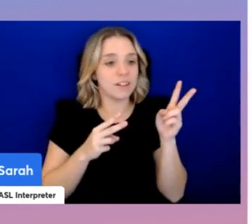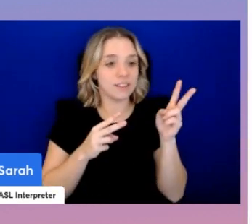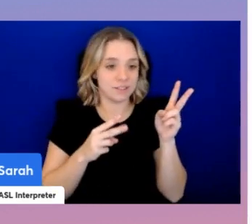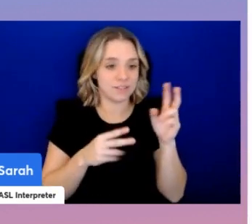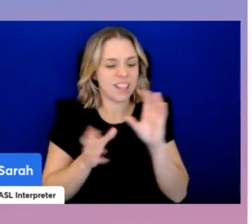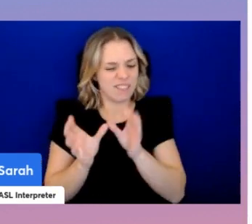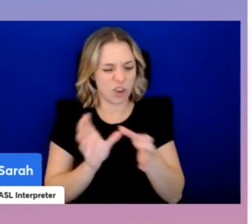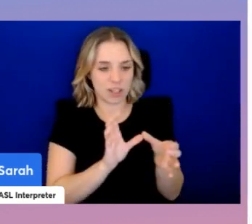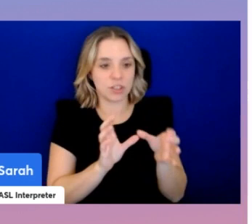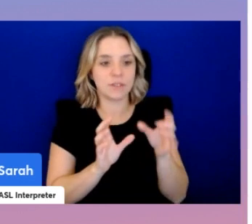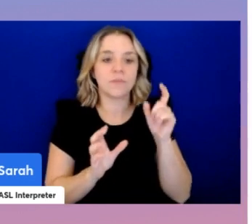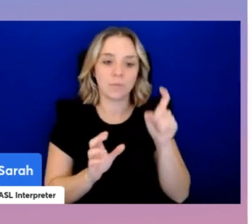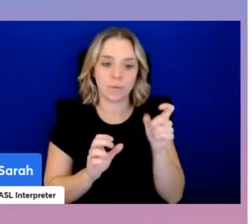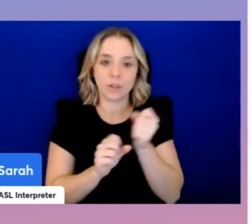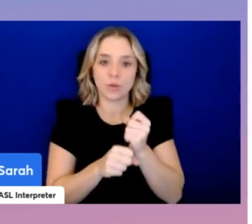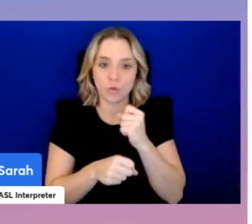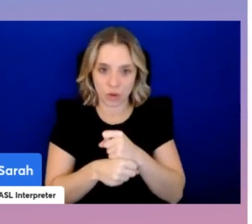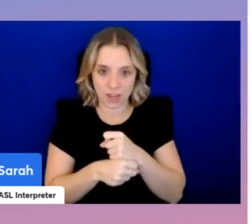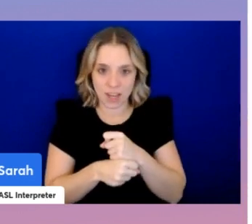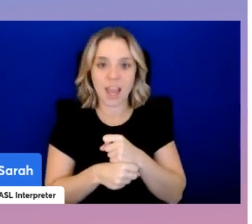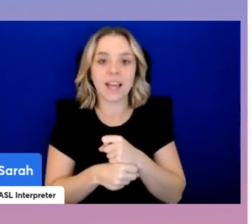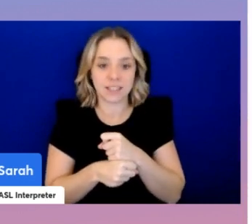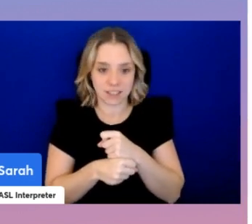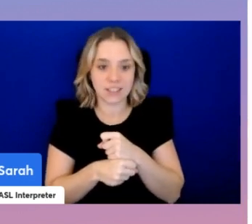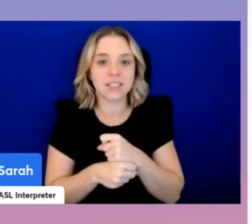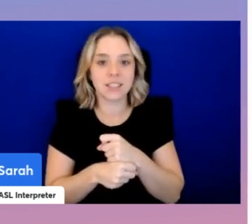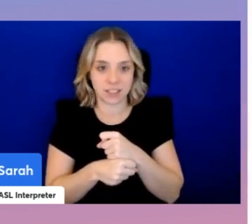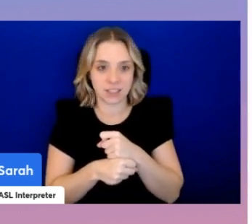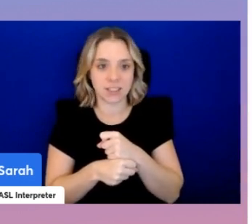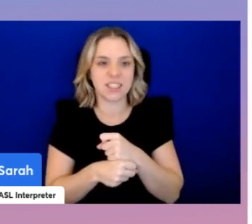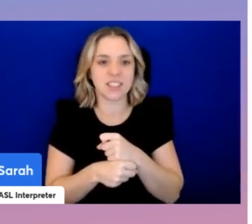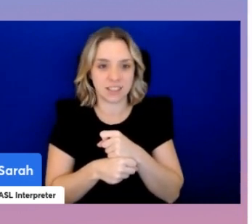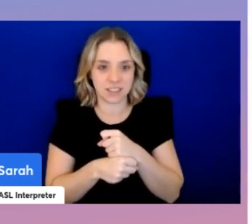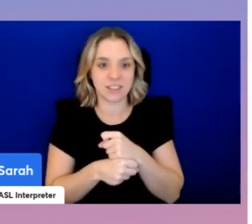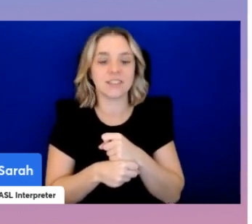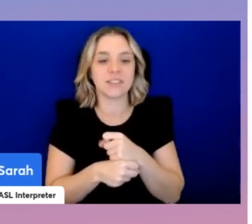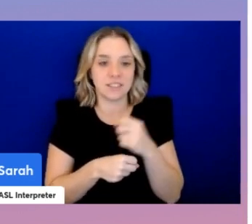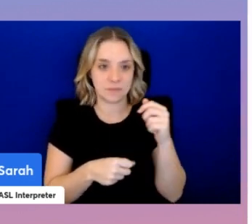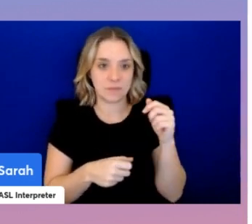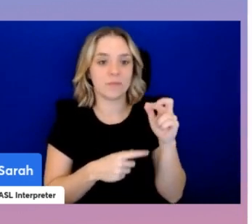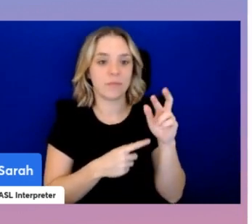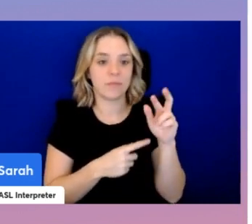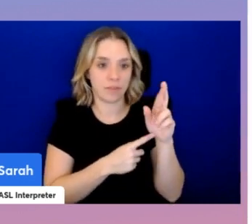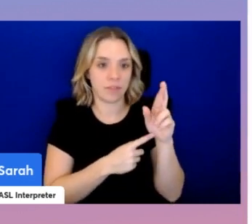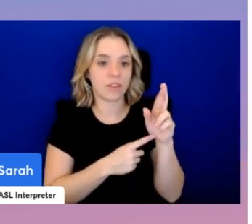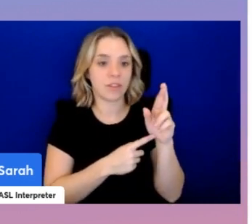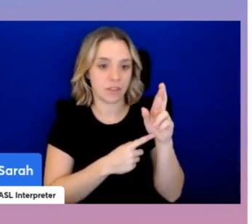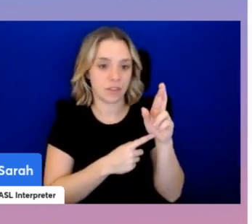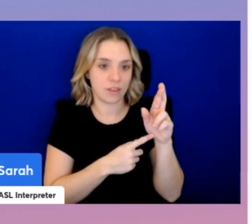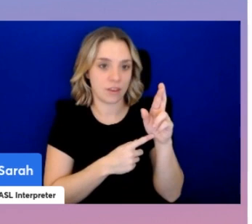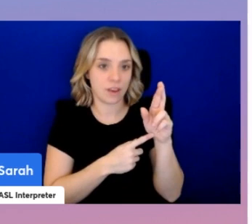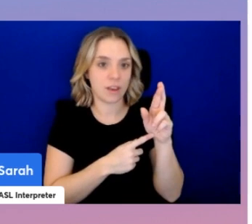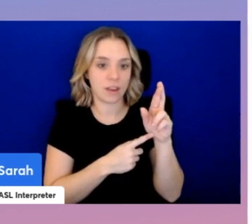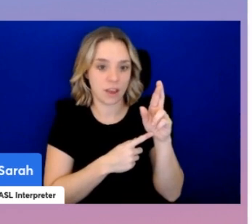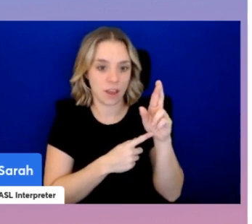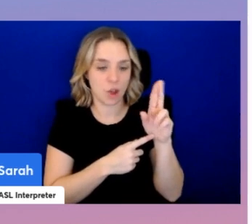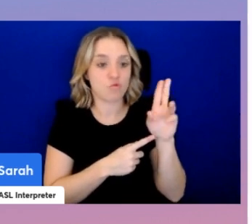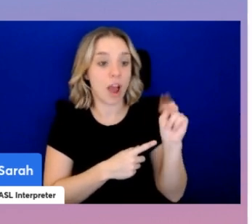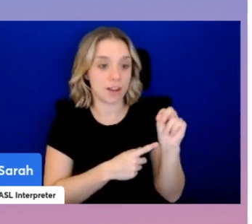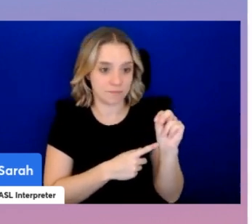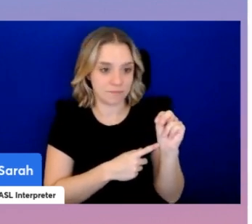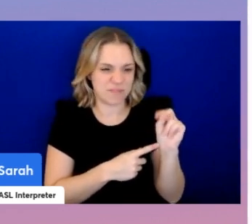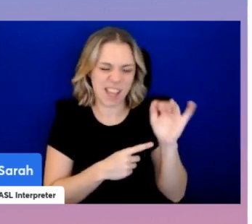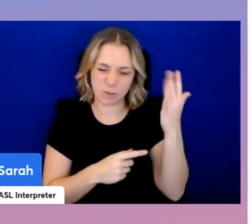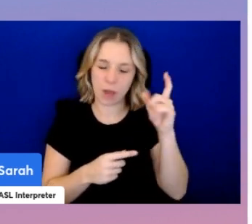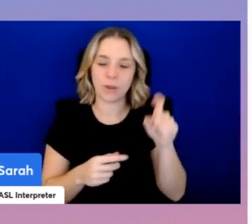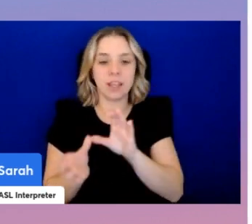to create a run. That is why we need the configuration ID. A run is going